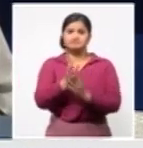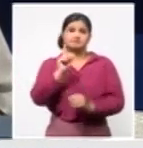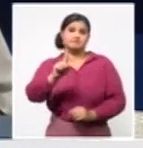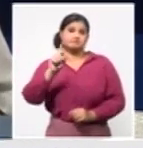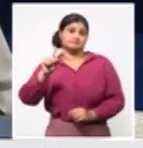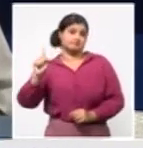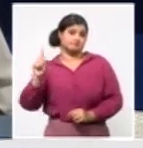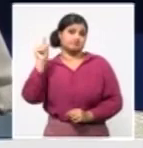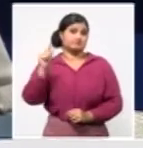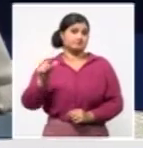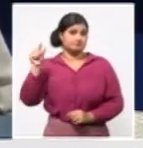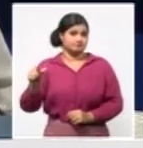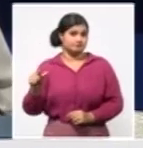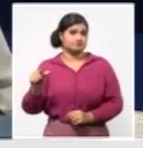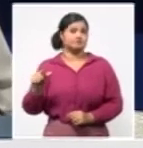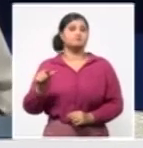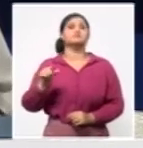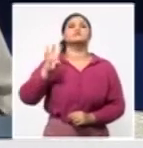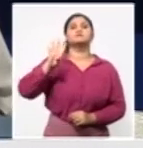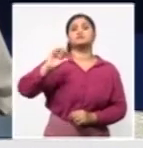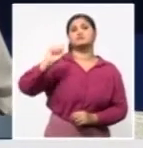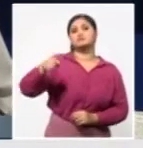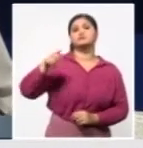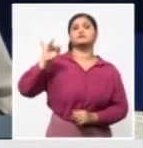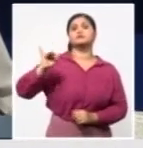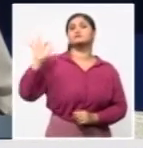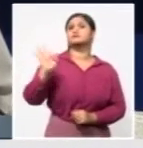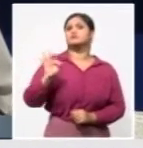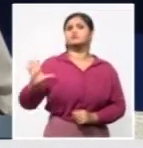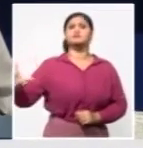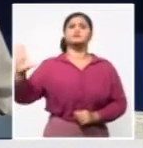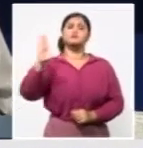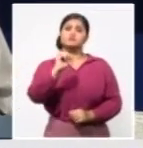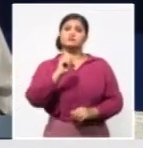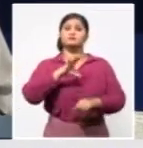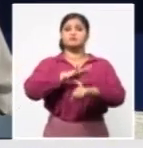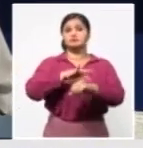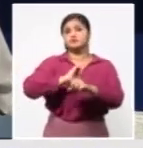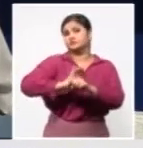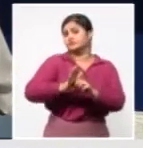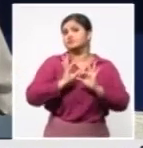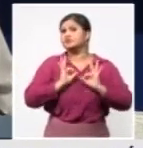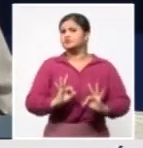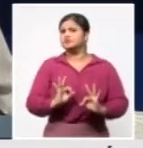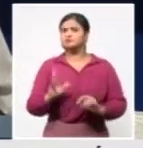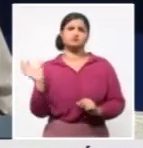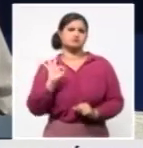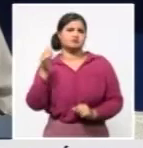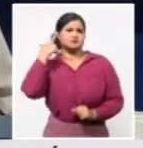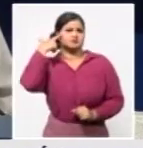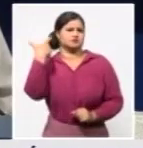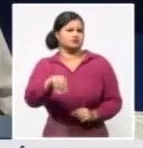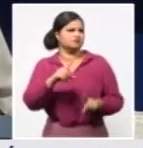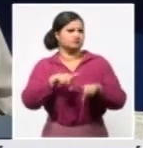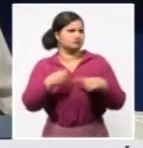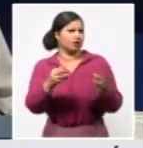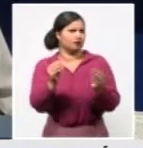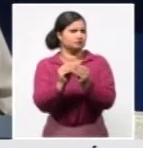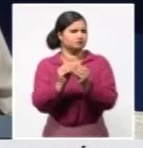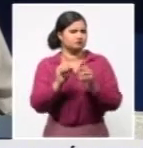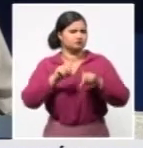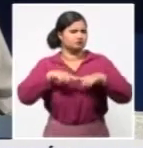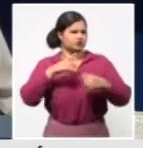diagnosed yesterday are both over 60 years of age. No children tested positive yesterday, but anyway, in